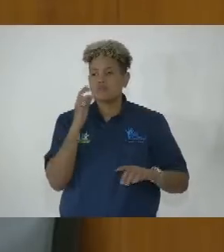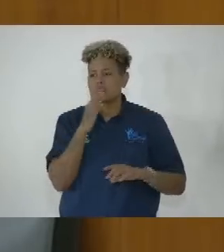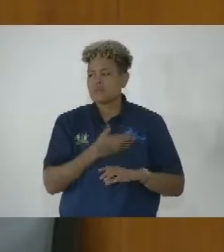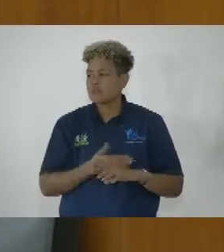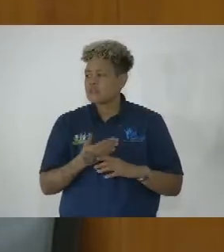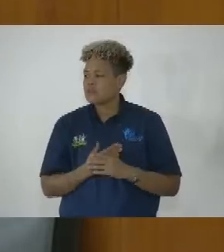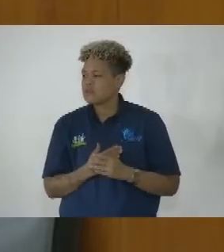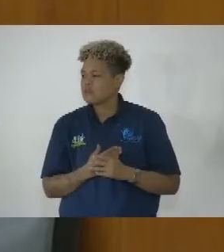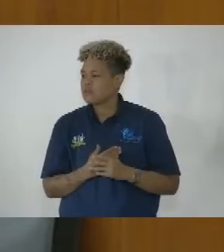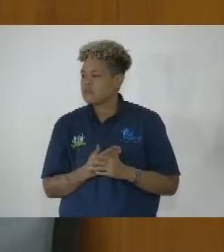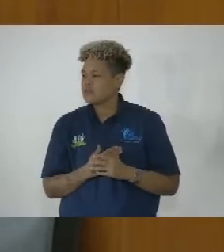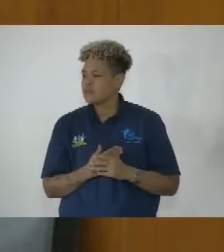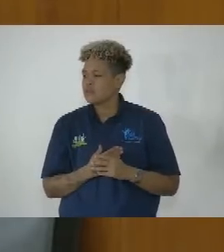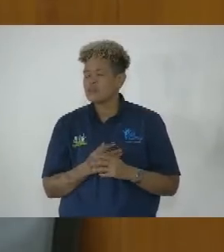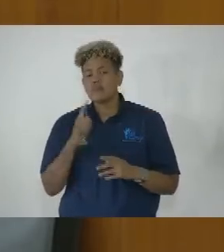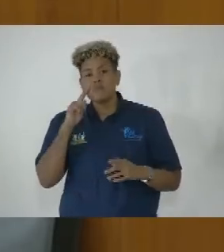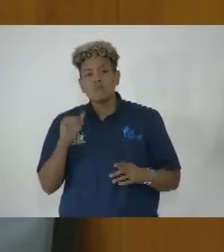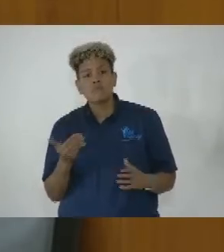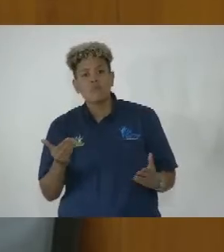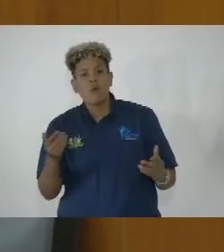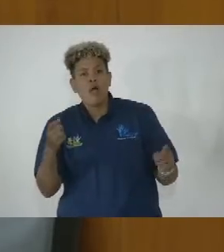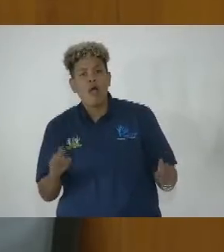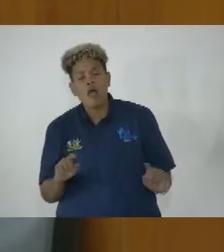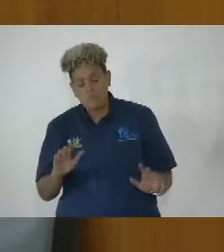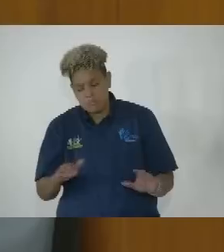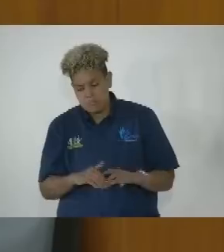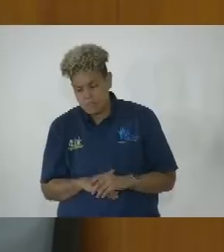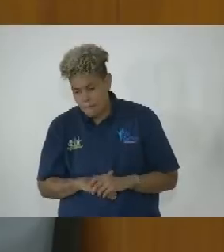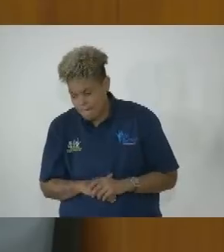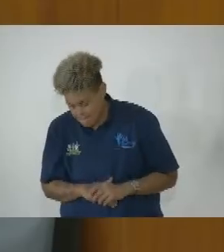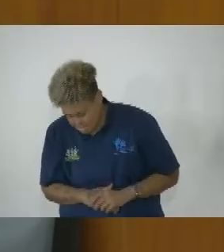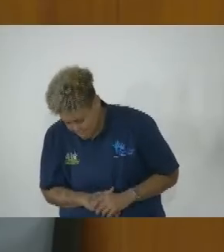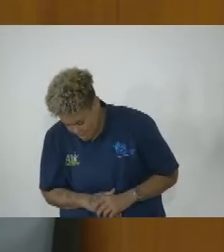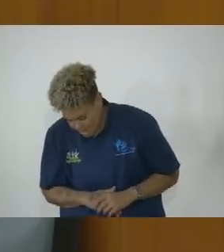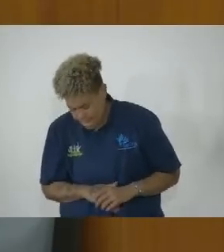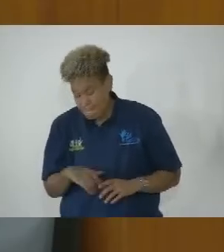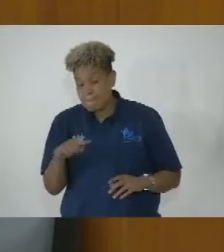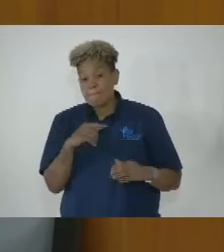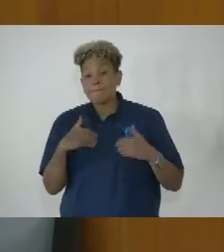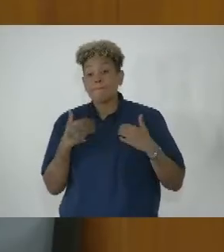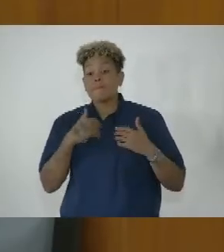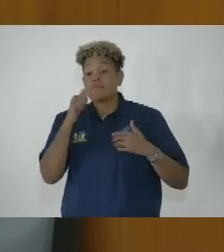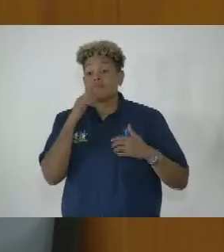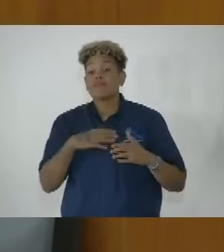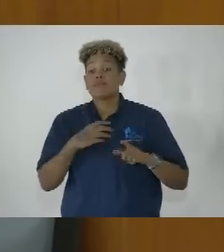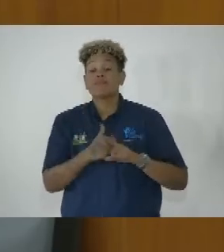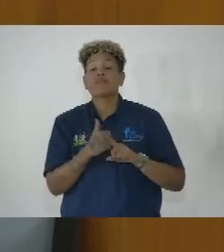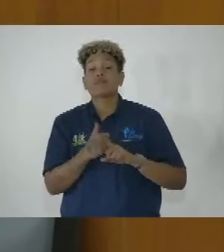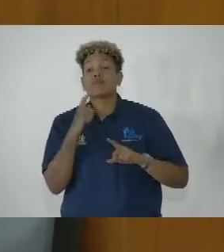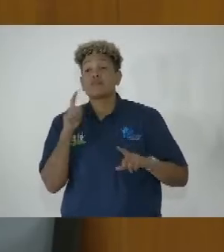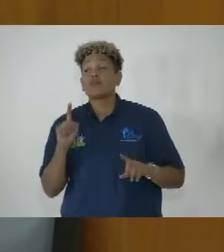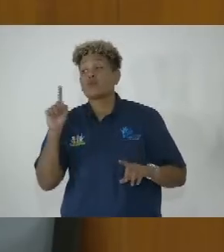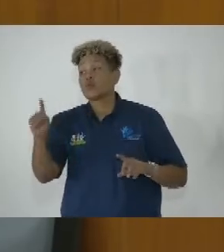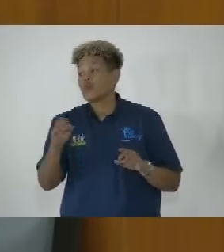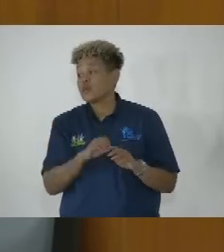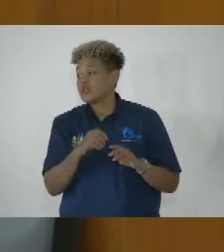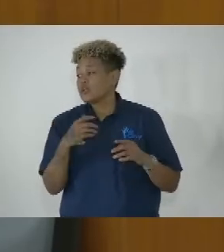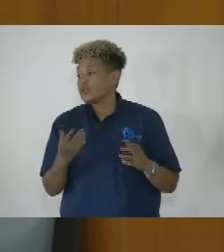And apparently what is happening is that these young ladies are going